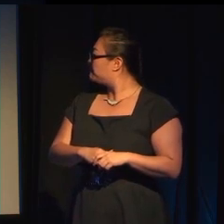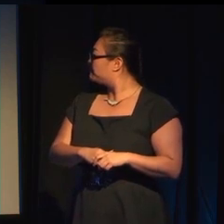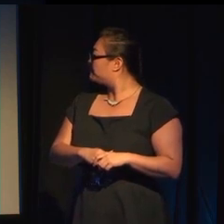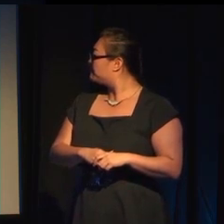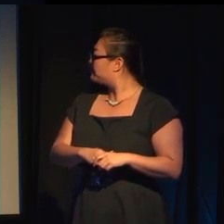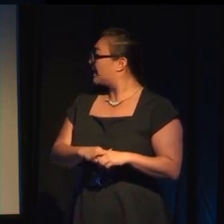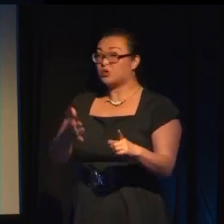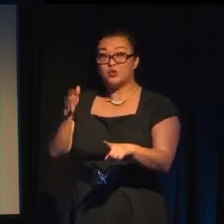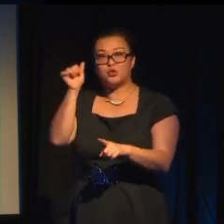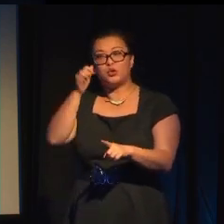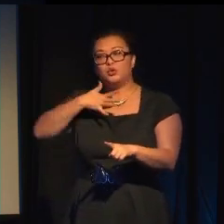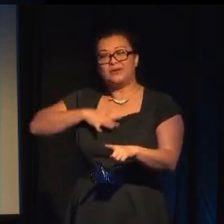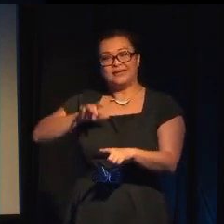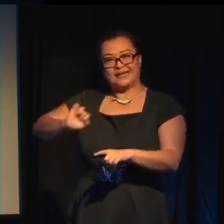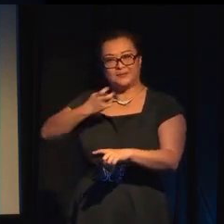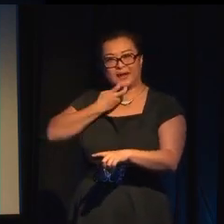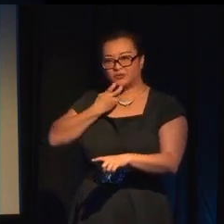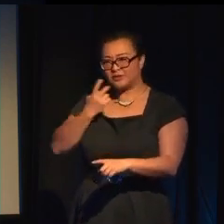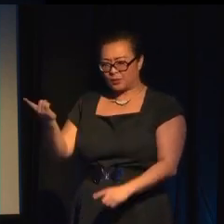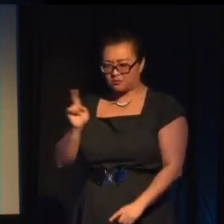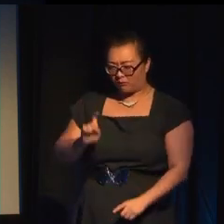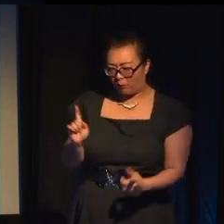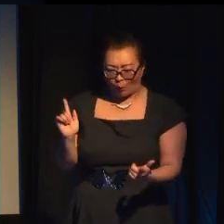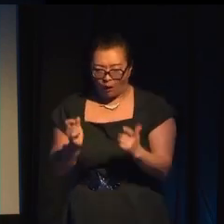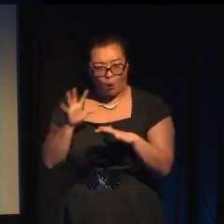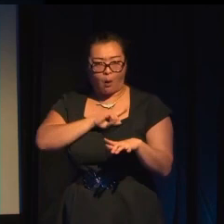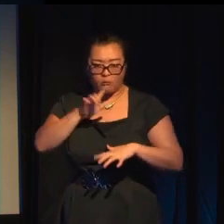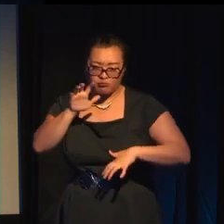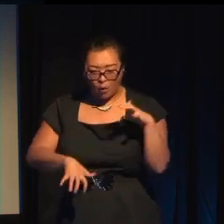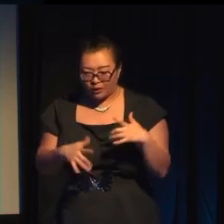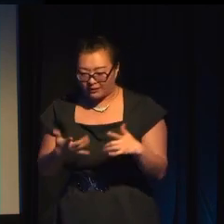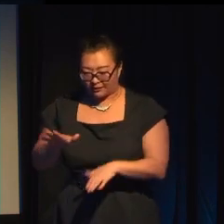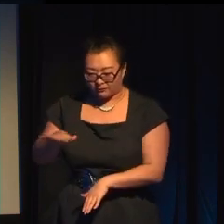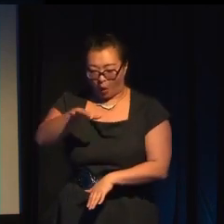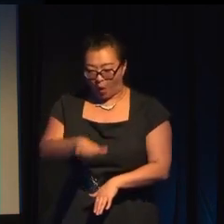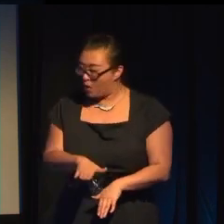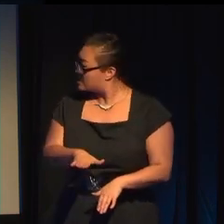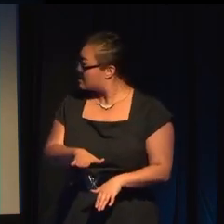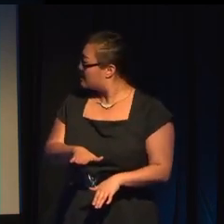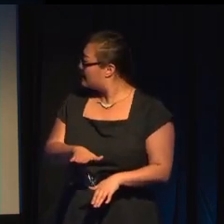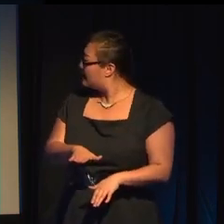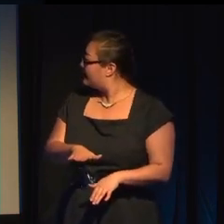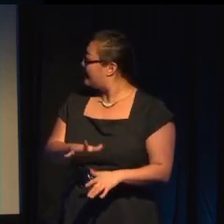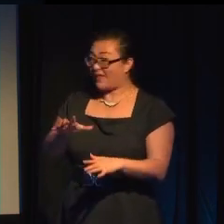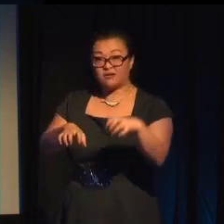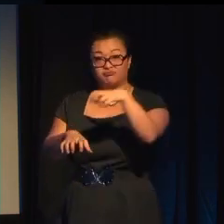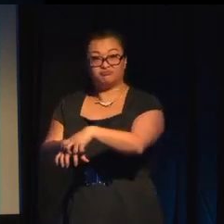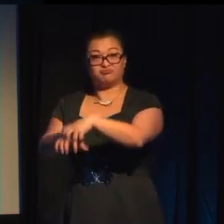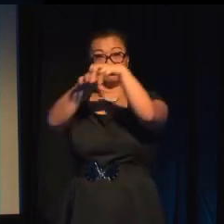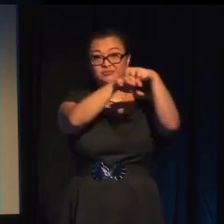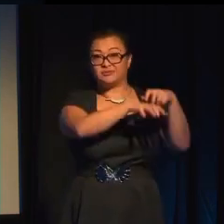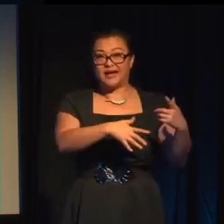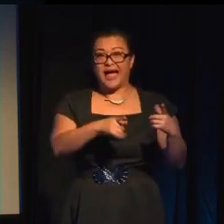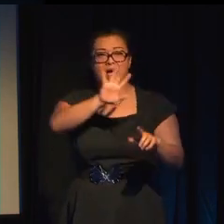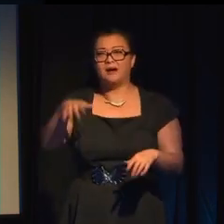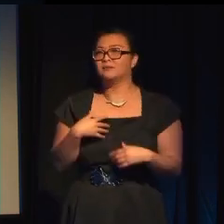know that. He's come to investigate. He's looking around. He's triggered the thing. Oh, I know. No, it gets worse.